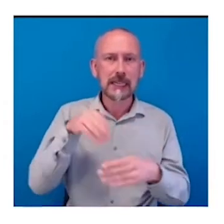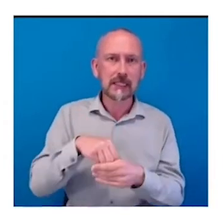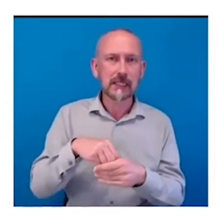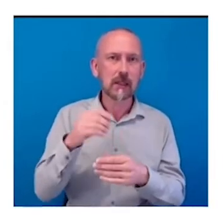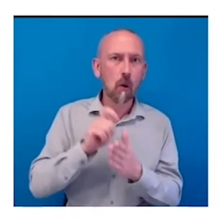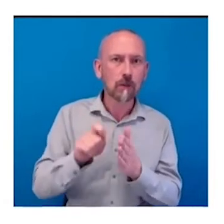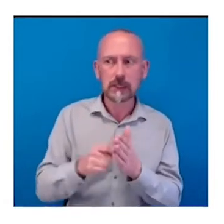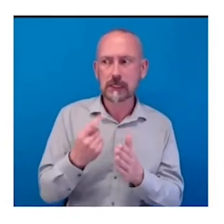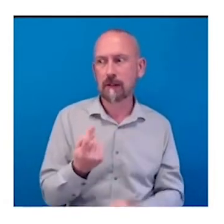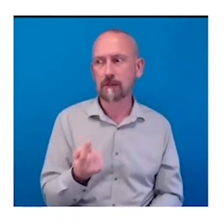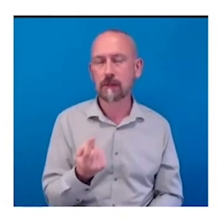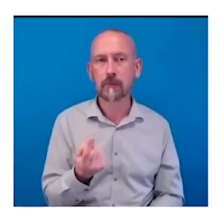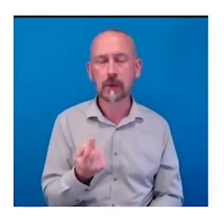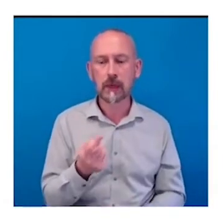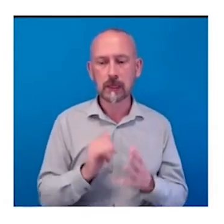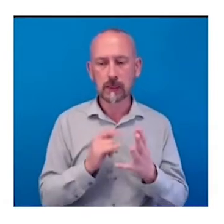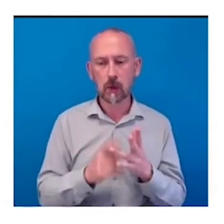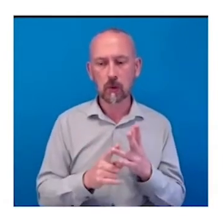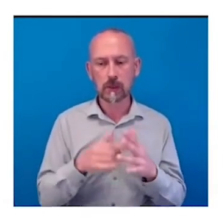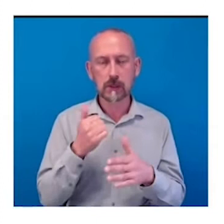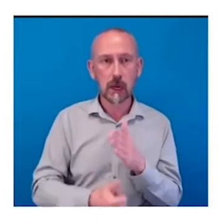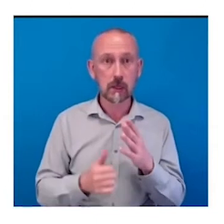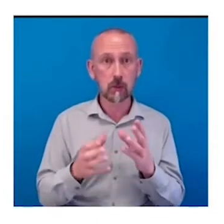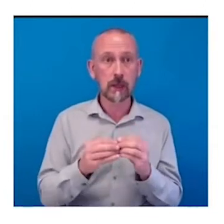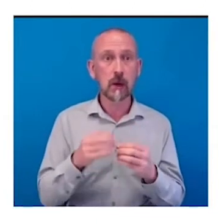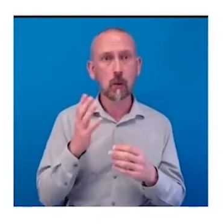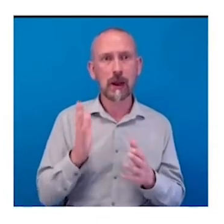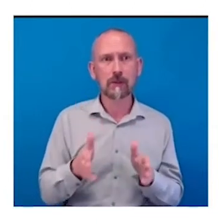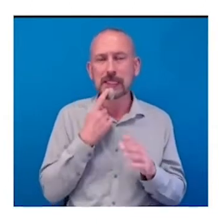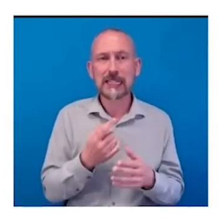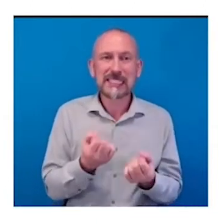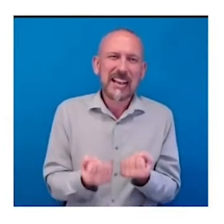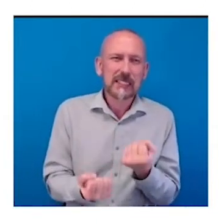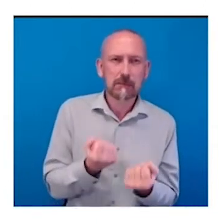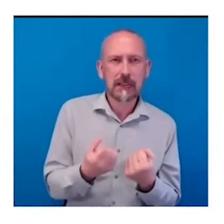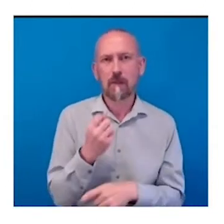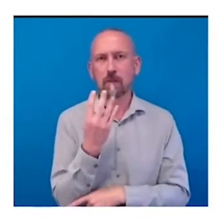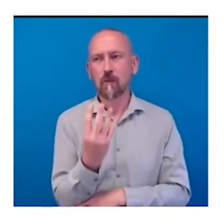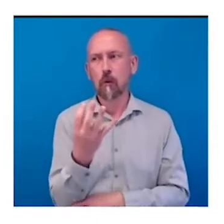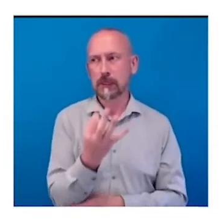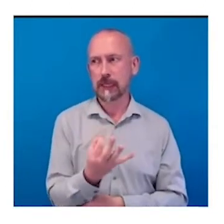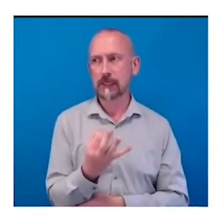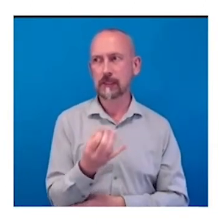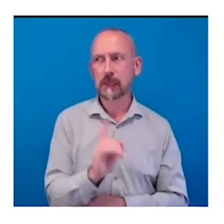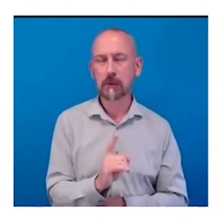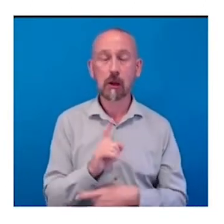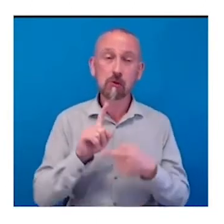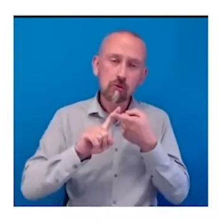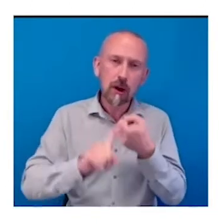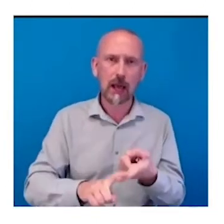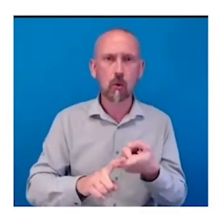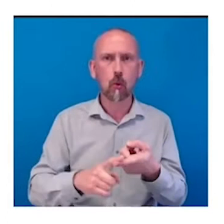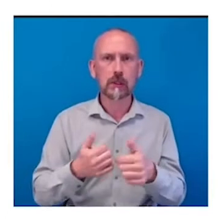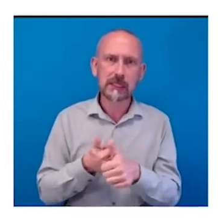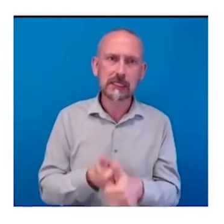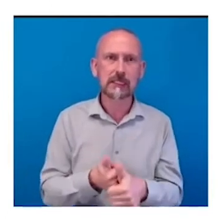it to start with, we have to realize that it's estimated that up to 4% of the population relies on some sort of assistive technology to look